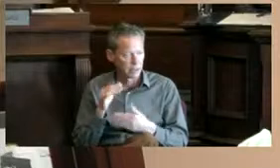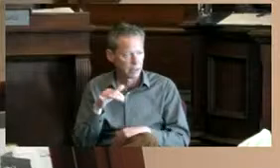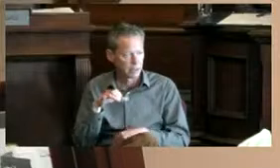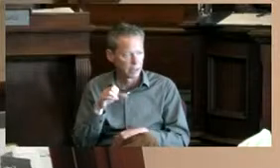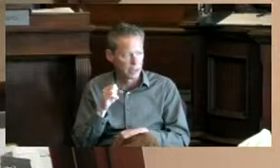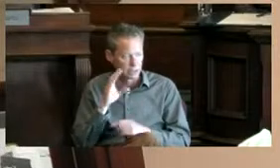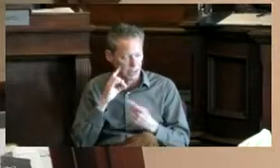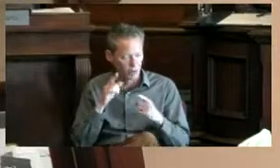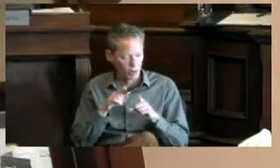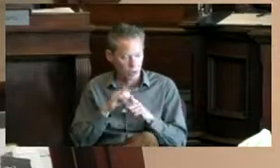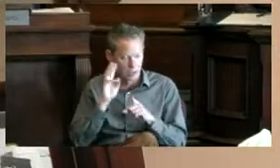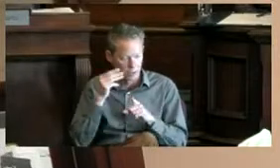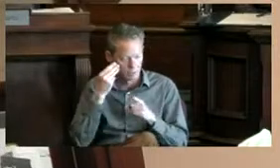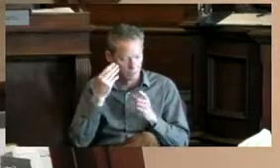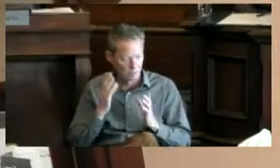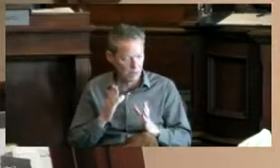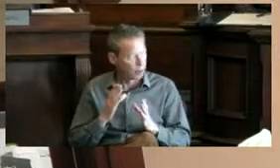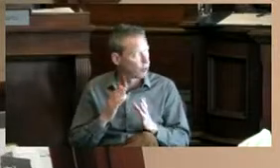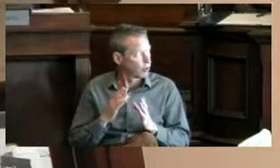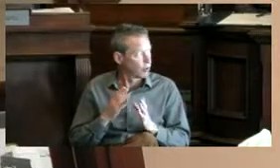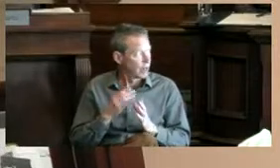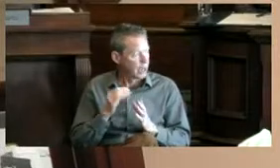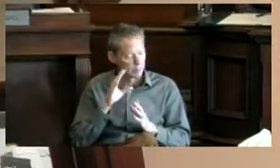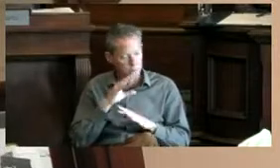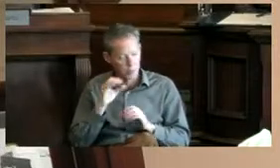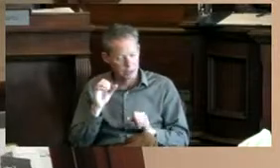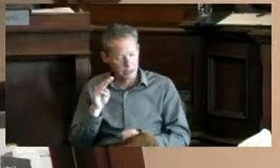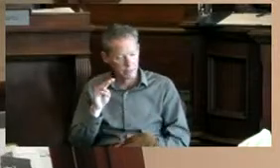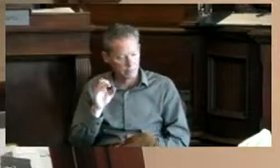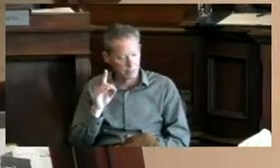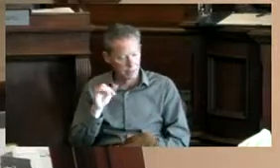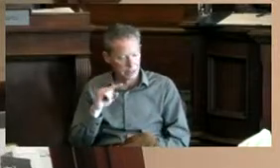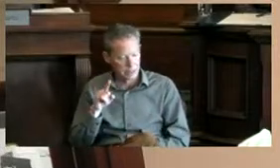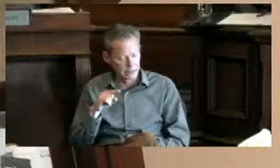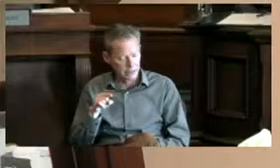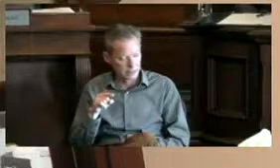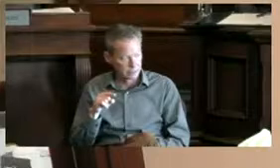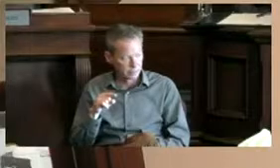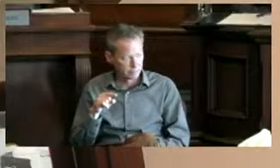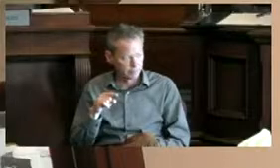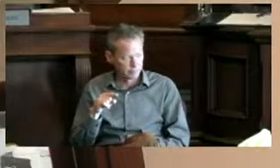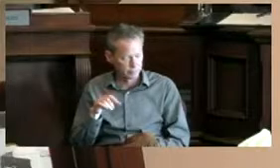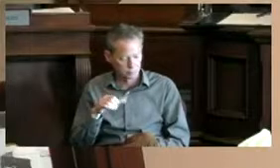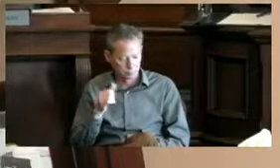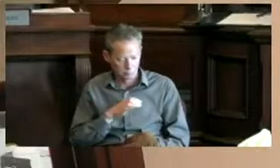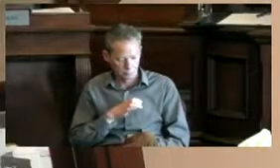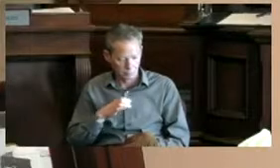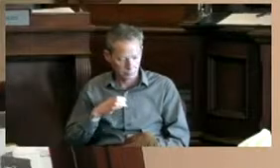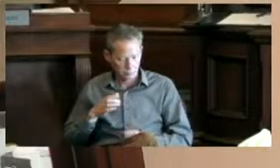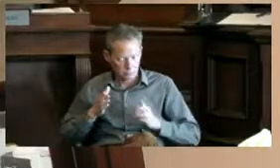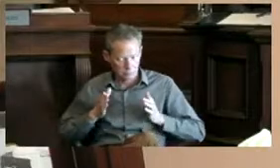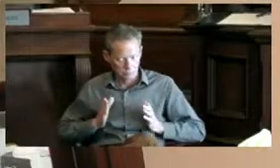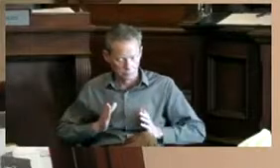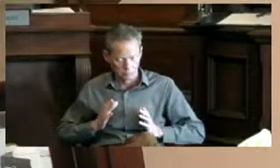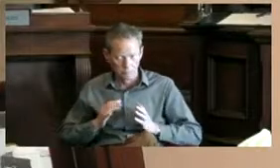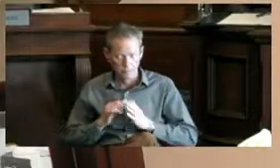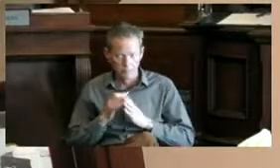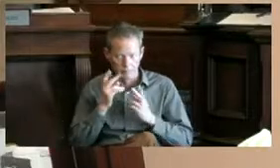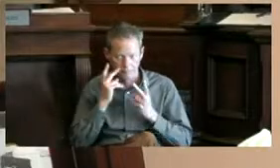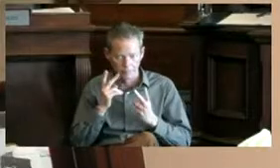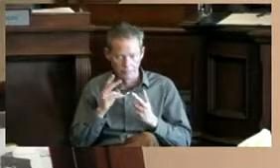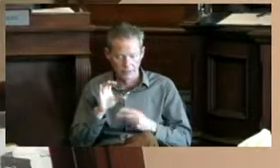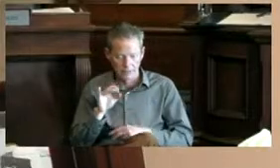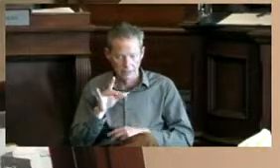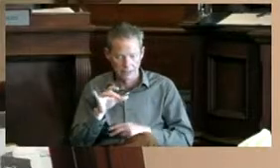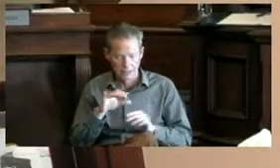you, Mayor Evans and President Melendez, and my other council colleagues, that I've seen the city